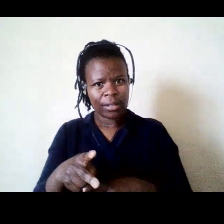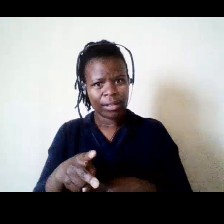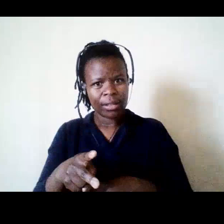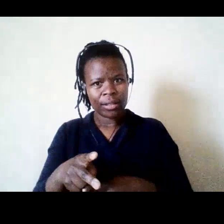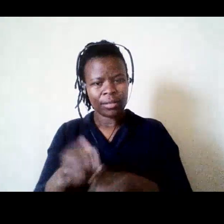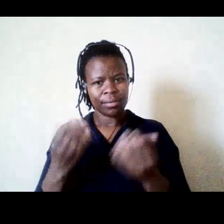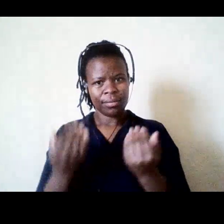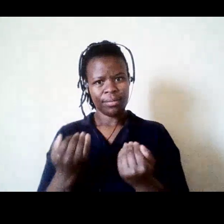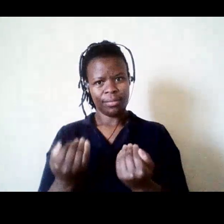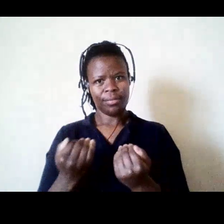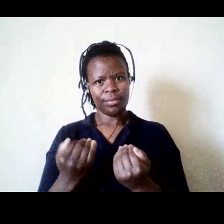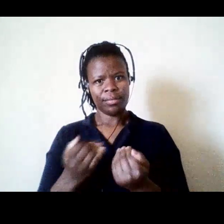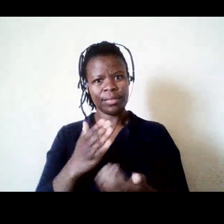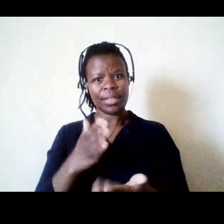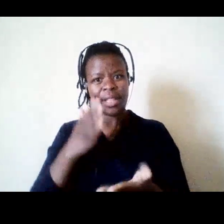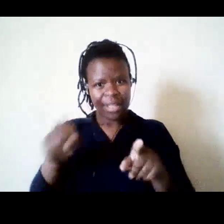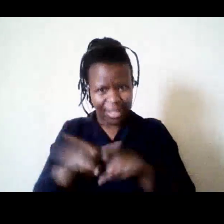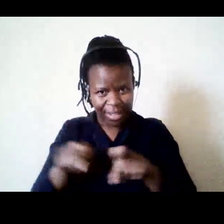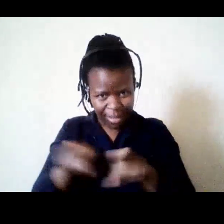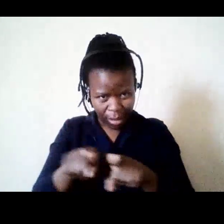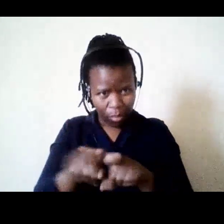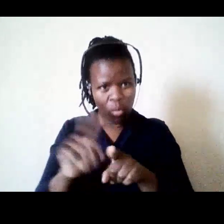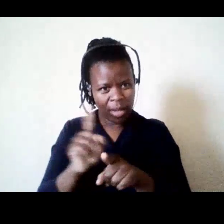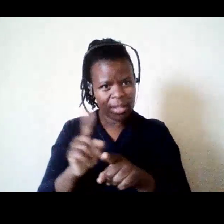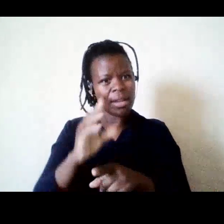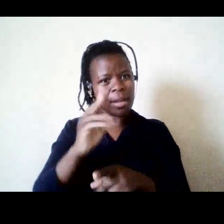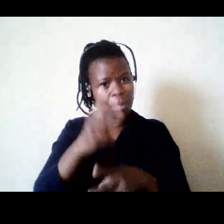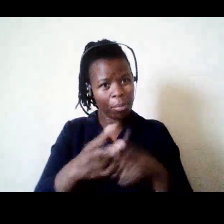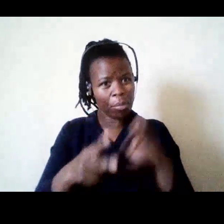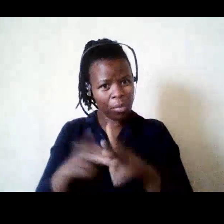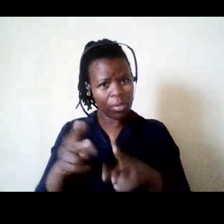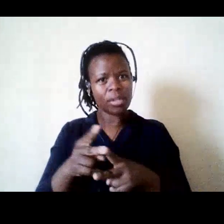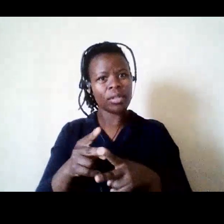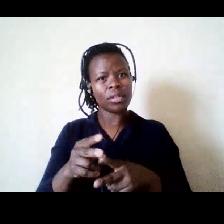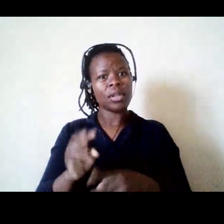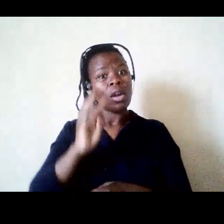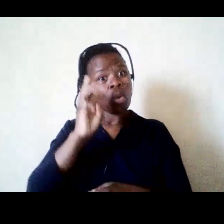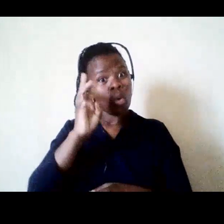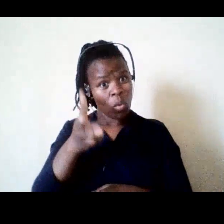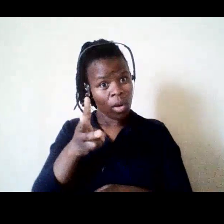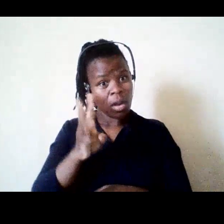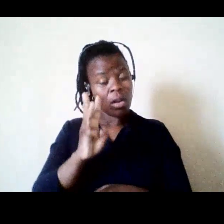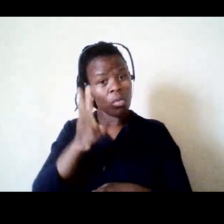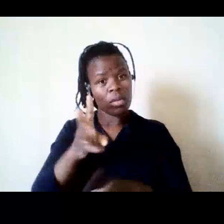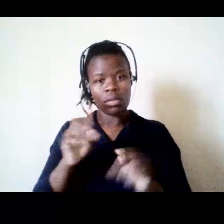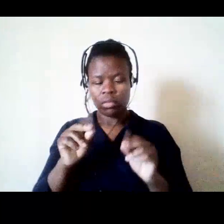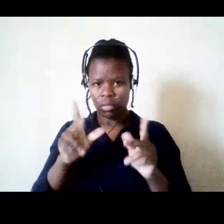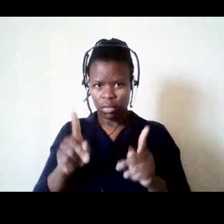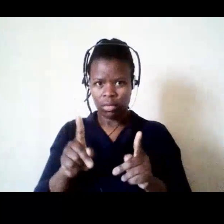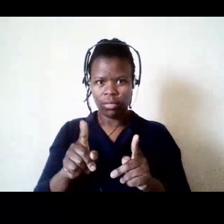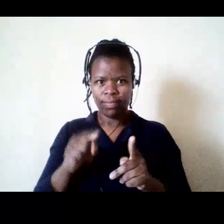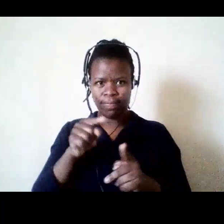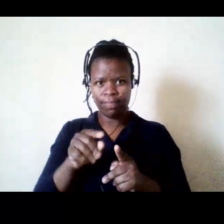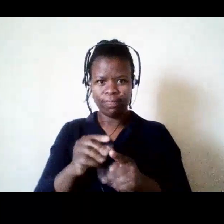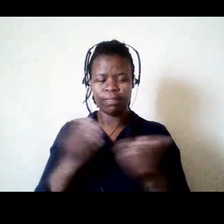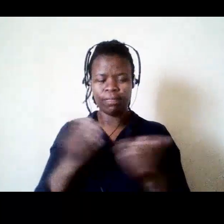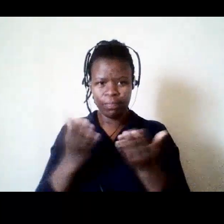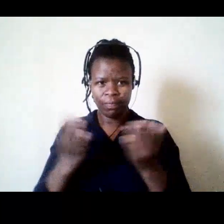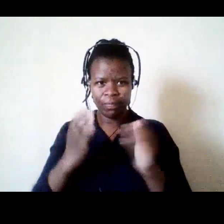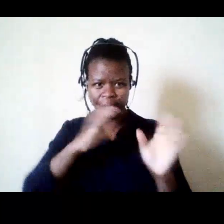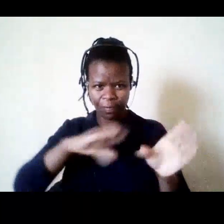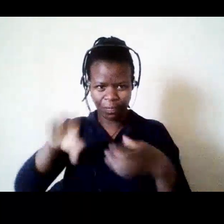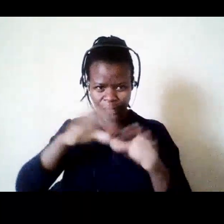focused on disability. So I said, I don't care. I will be a thorn. I don't care. And that's where our activism comes in. We must continually speak